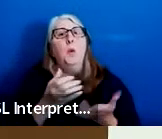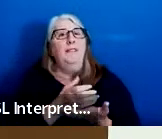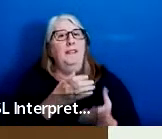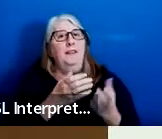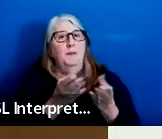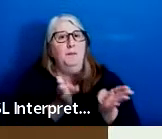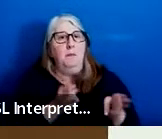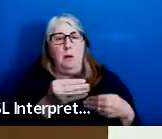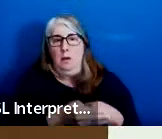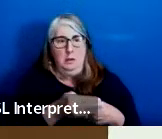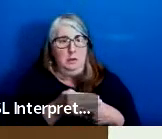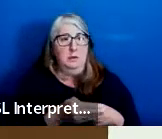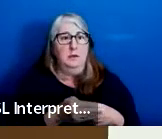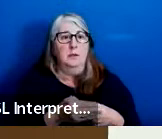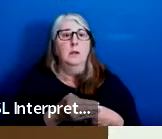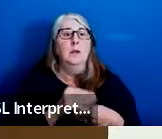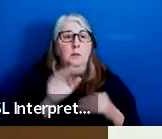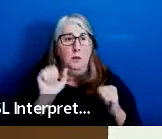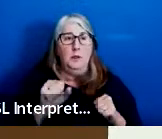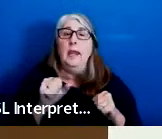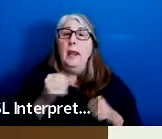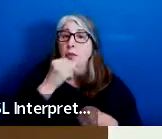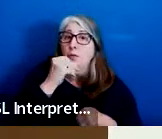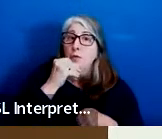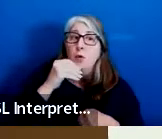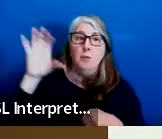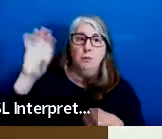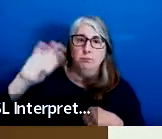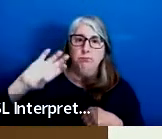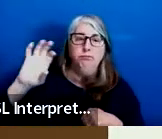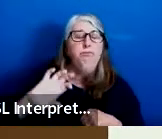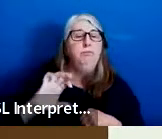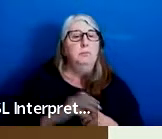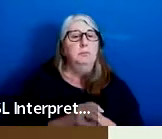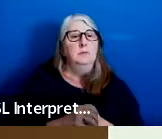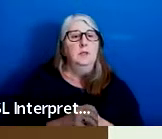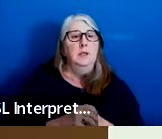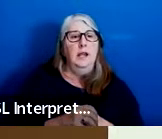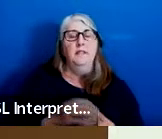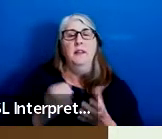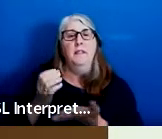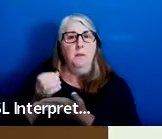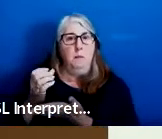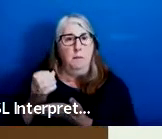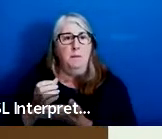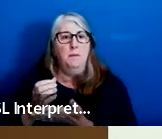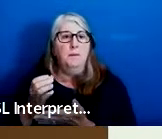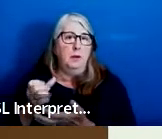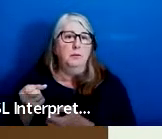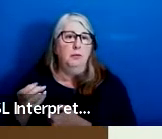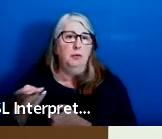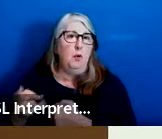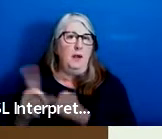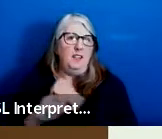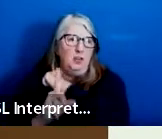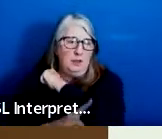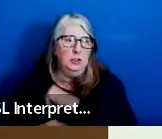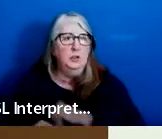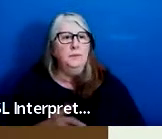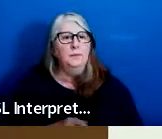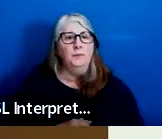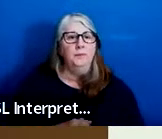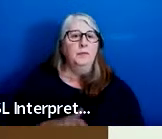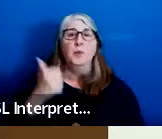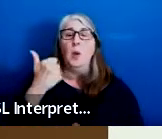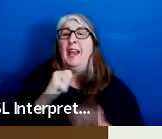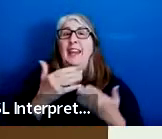it's got some wax on it, but you just dump the Chinese takeout right in there, and then you would just get rid of the container with your regular trash. And pretty much